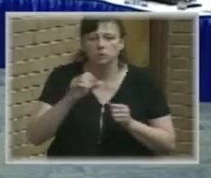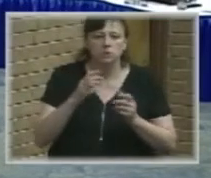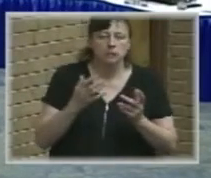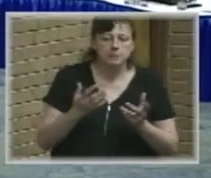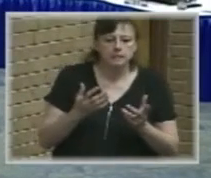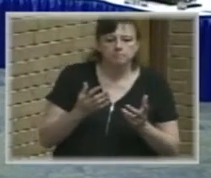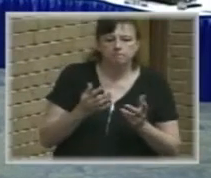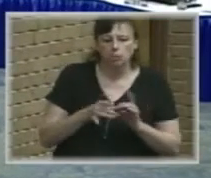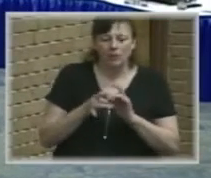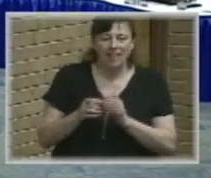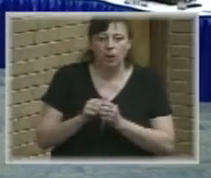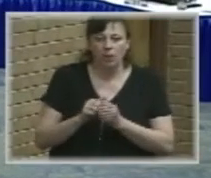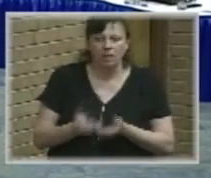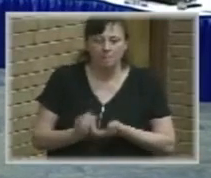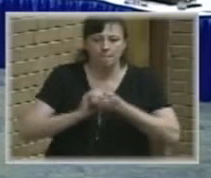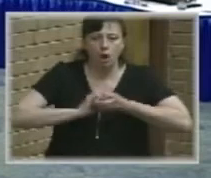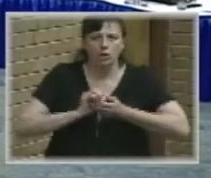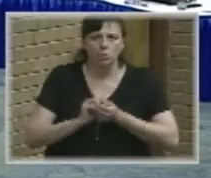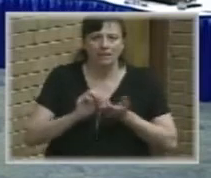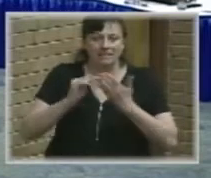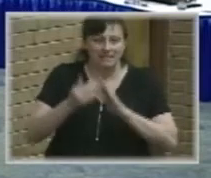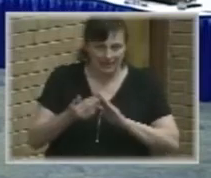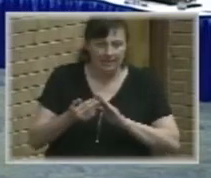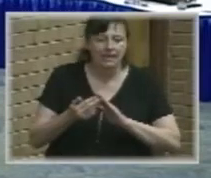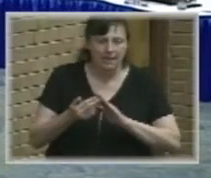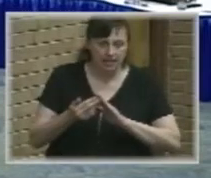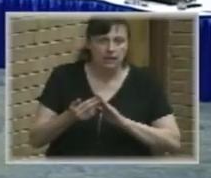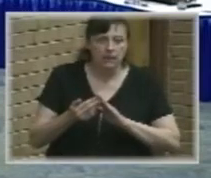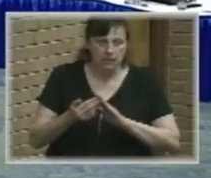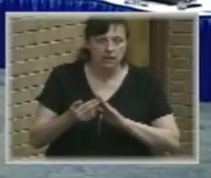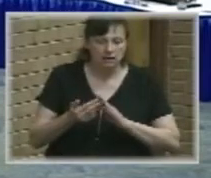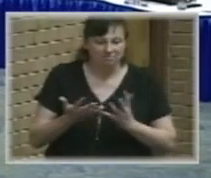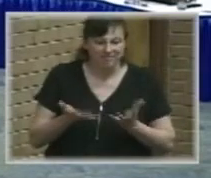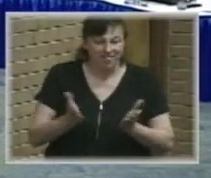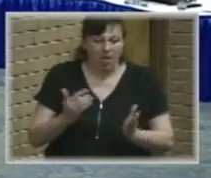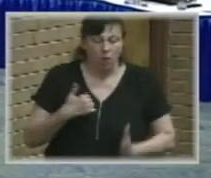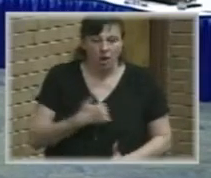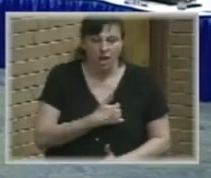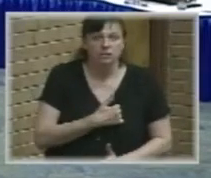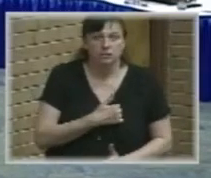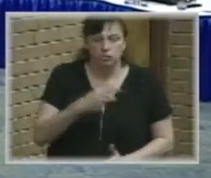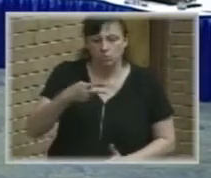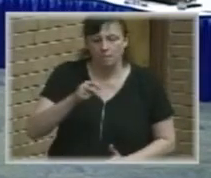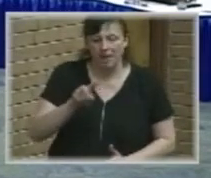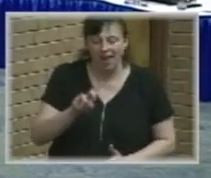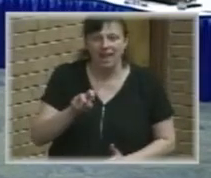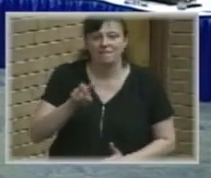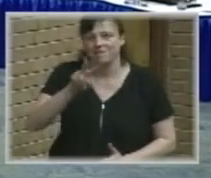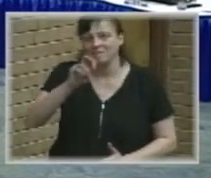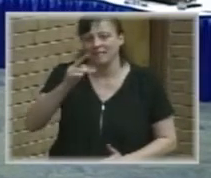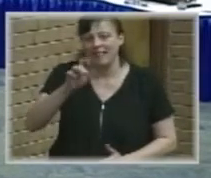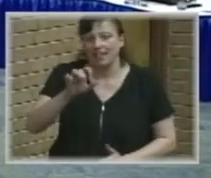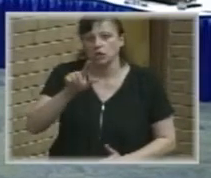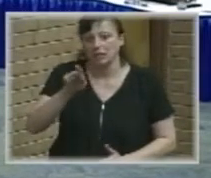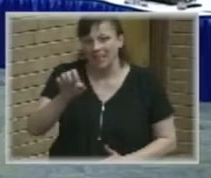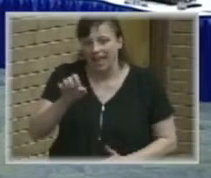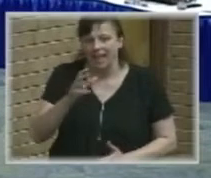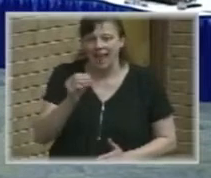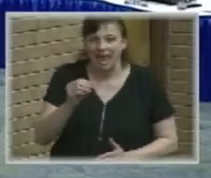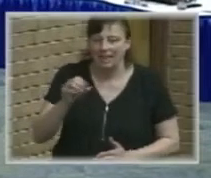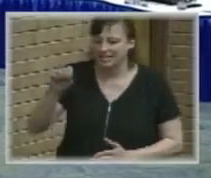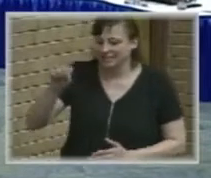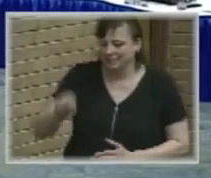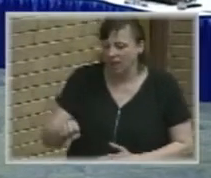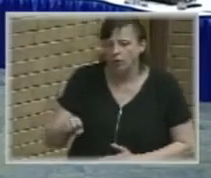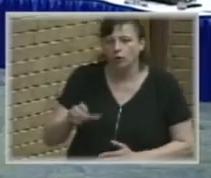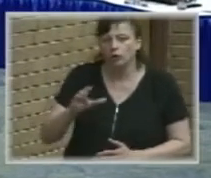of partnering with the city. So we paved Village Lane and Southern, in